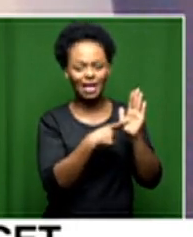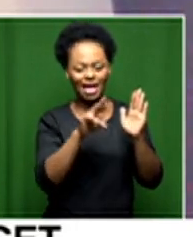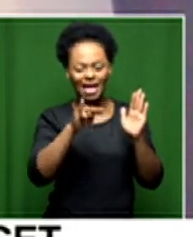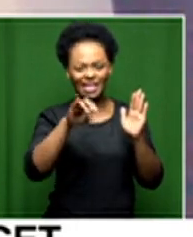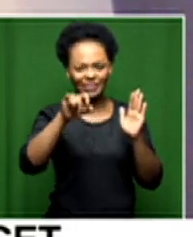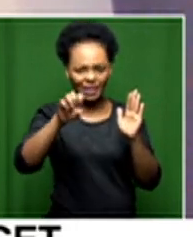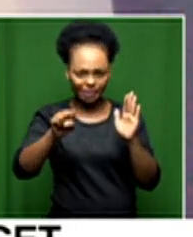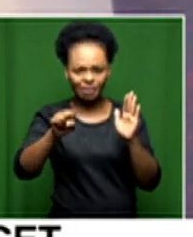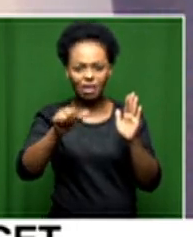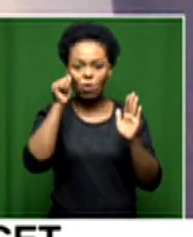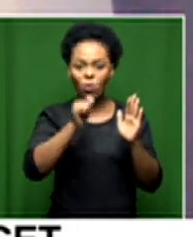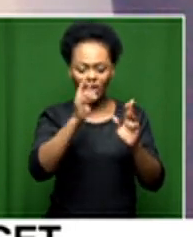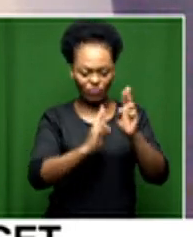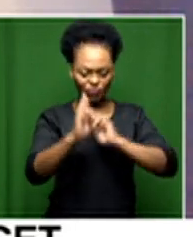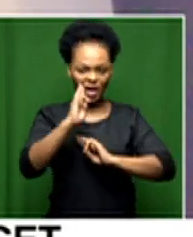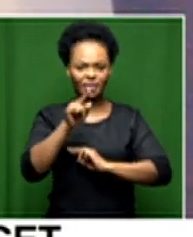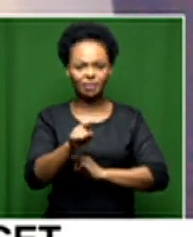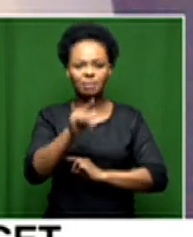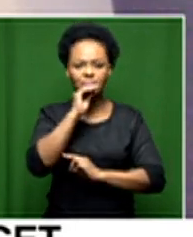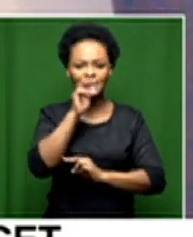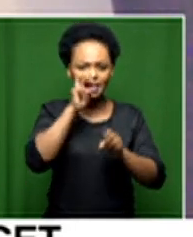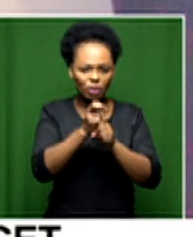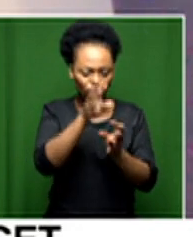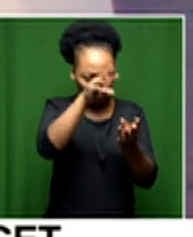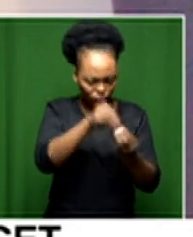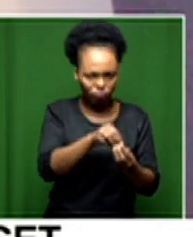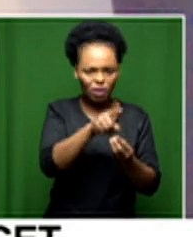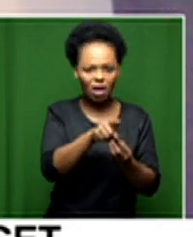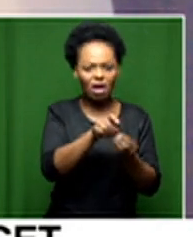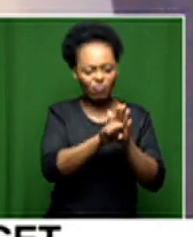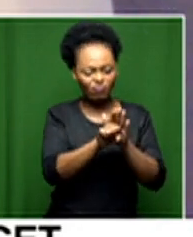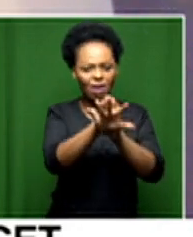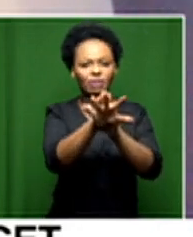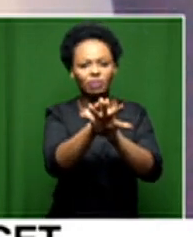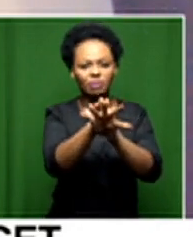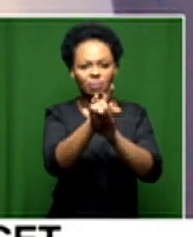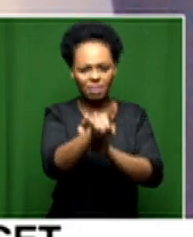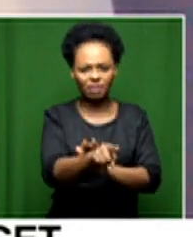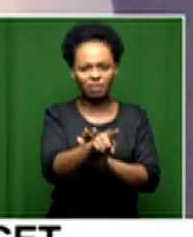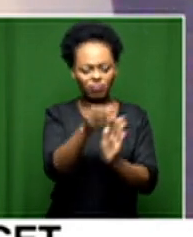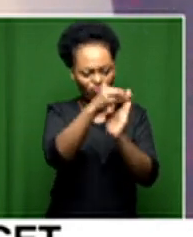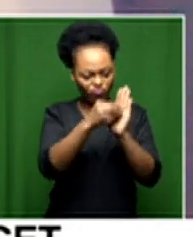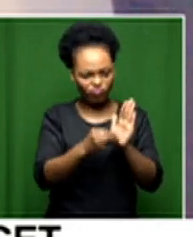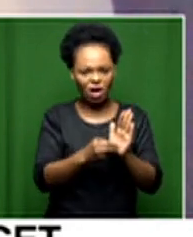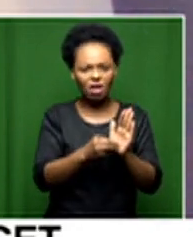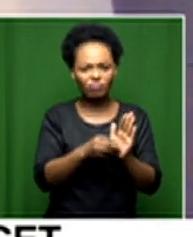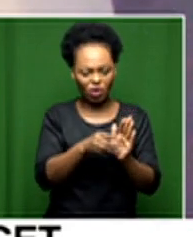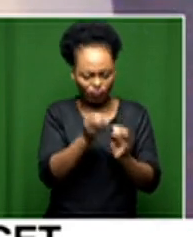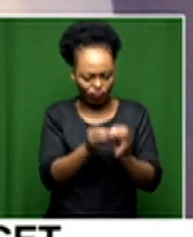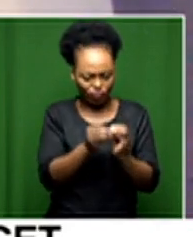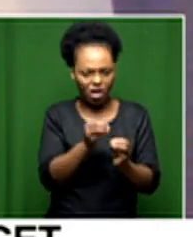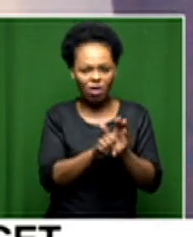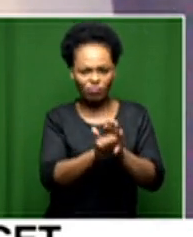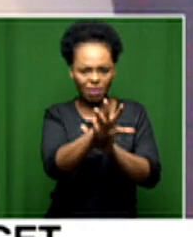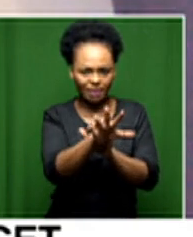is revised, this needs to be gazetted. It has to be published and it must be gazetted. The funding criteria